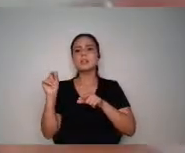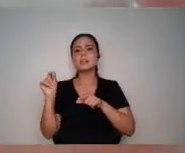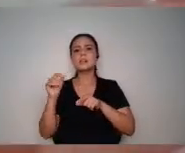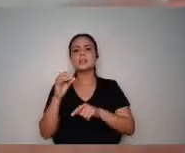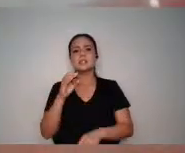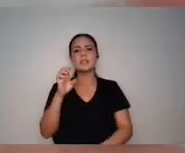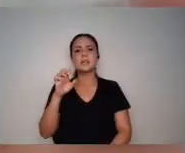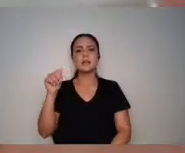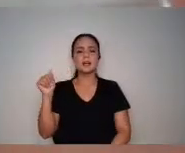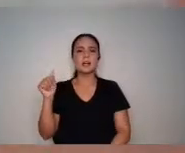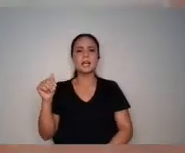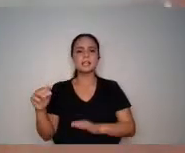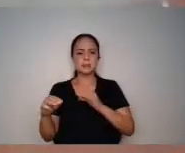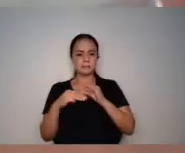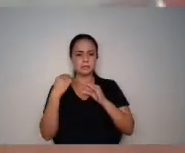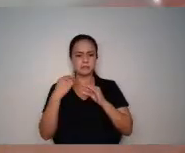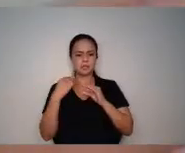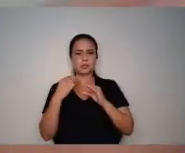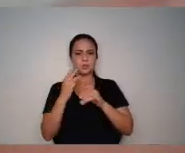And then